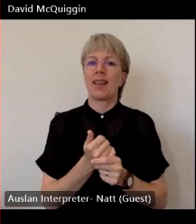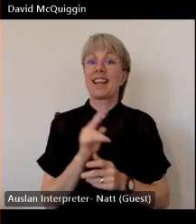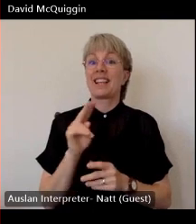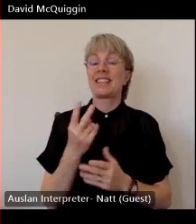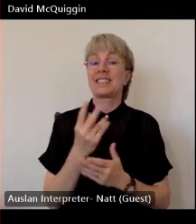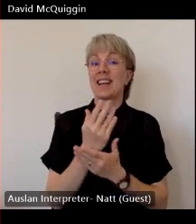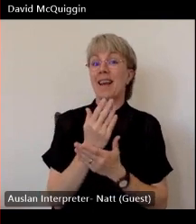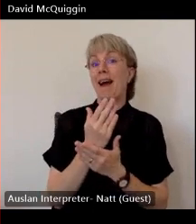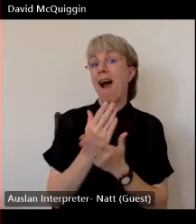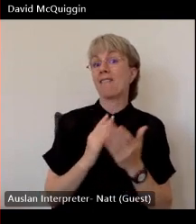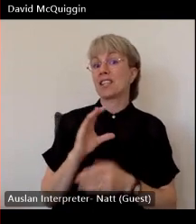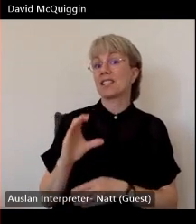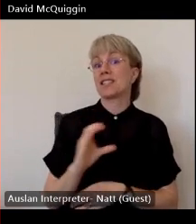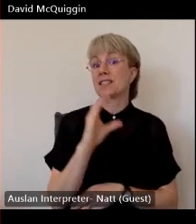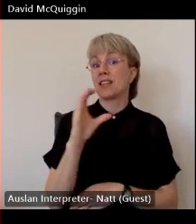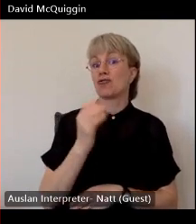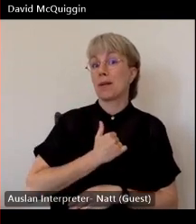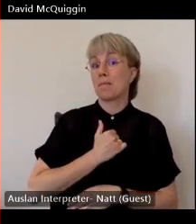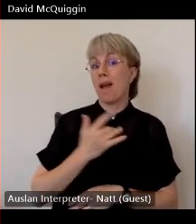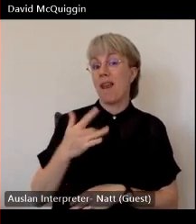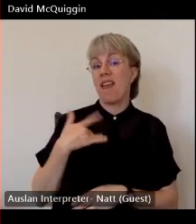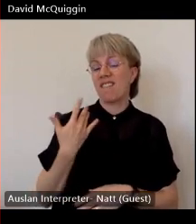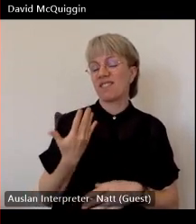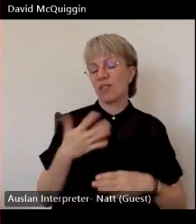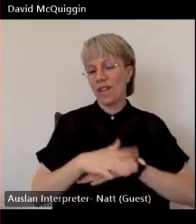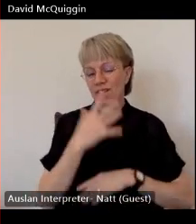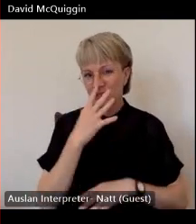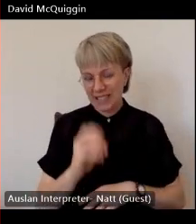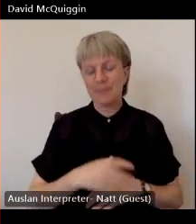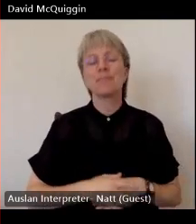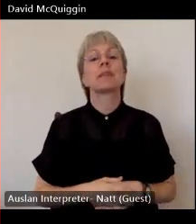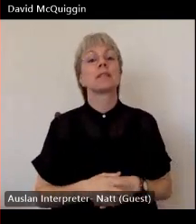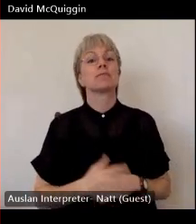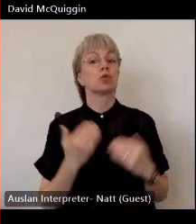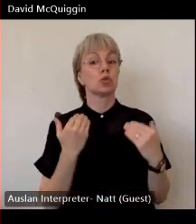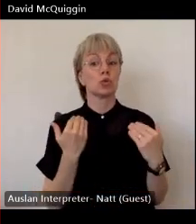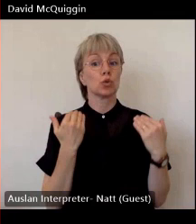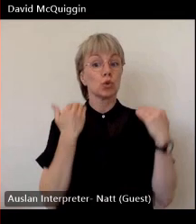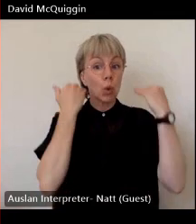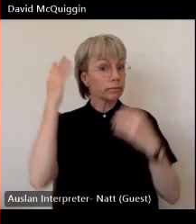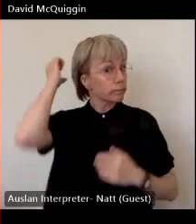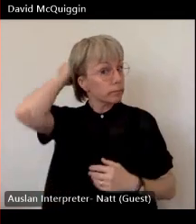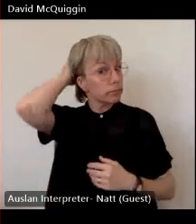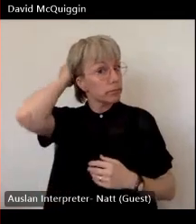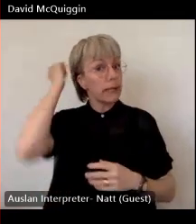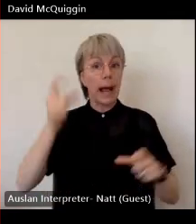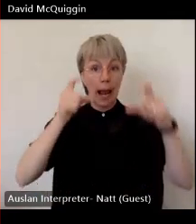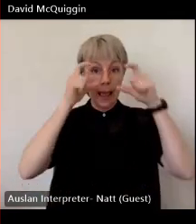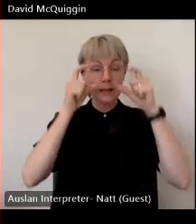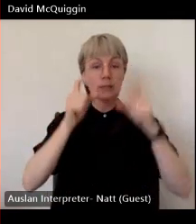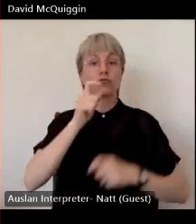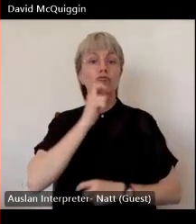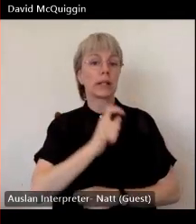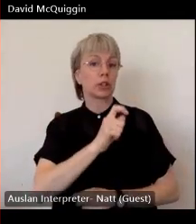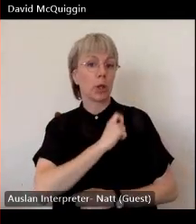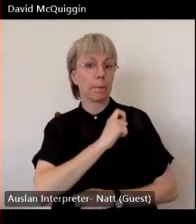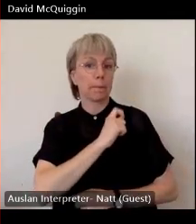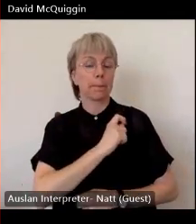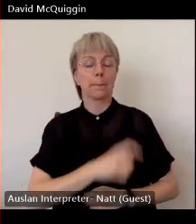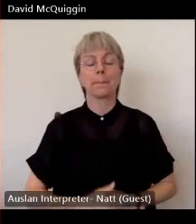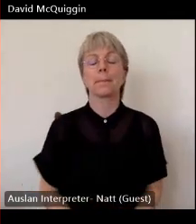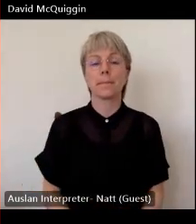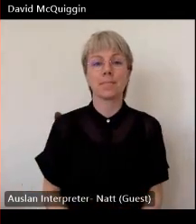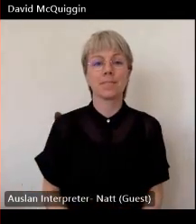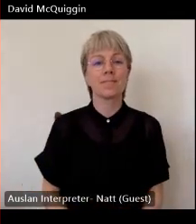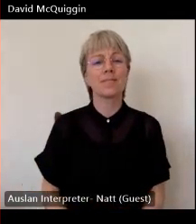century of my life. I have short brown hair, I'm wearing glasses and a red top. Thanks again, Catherine,